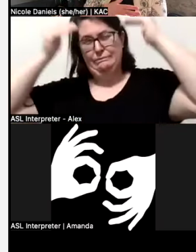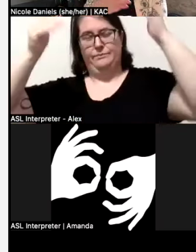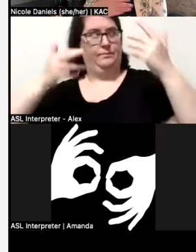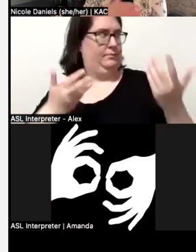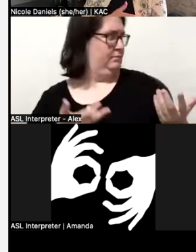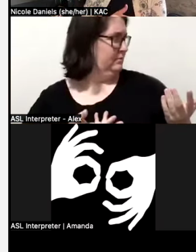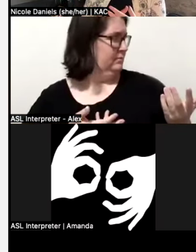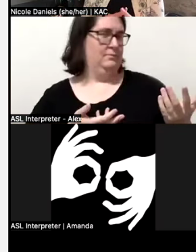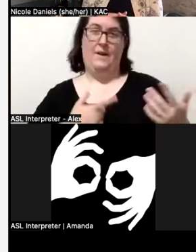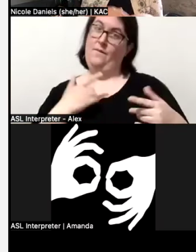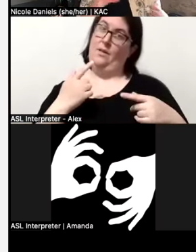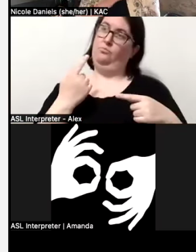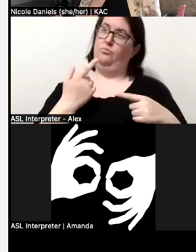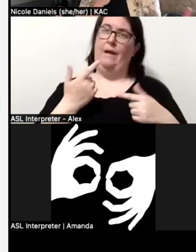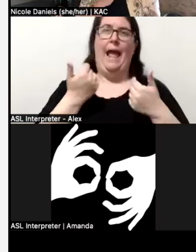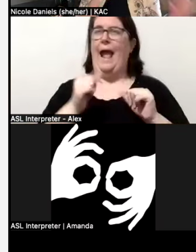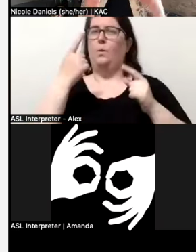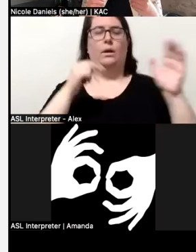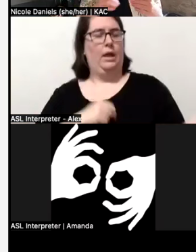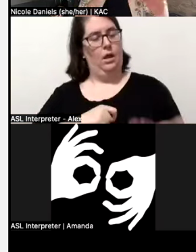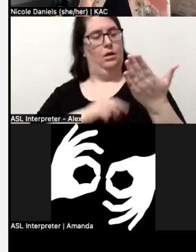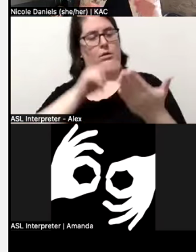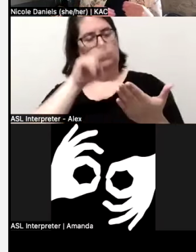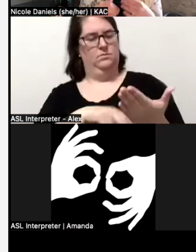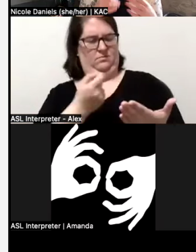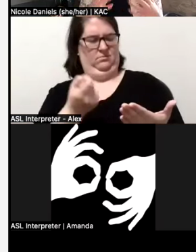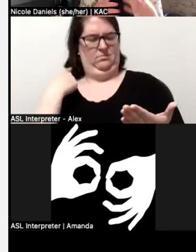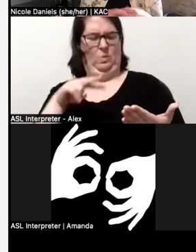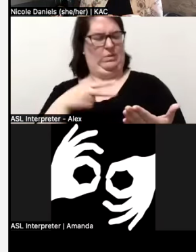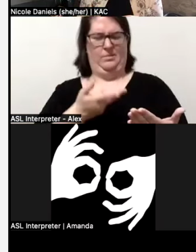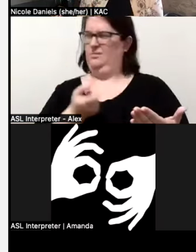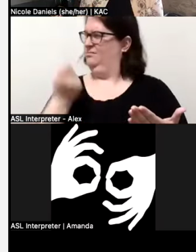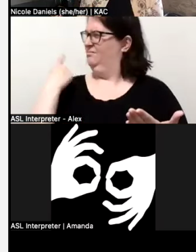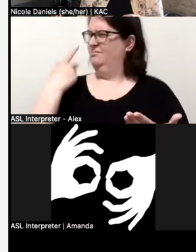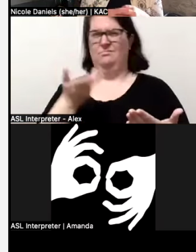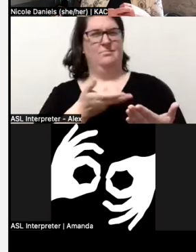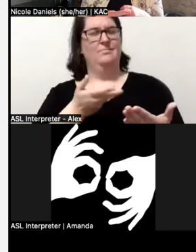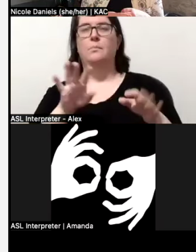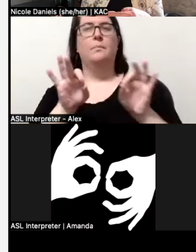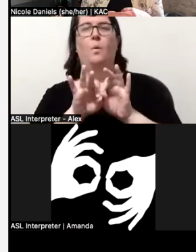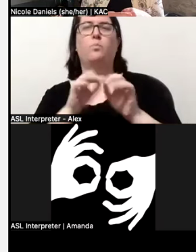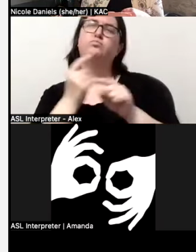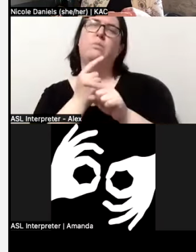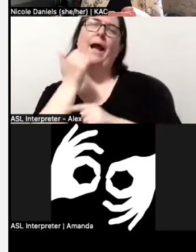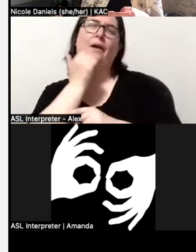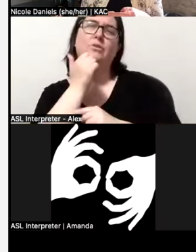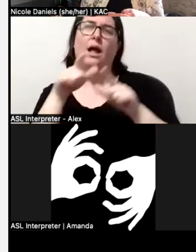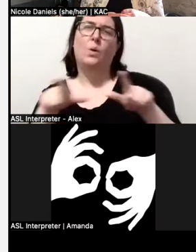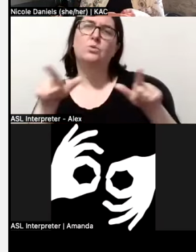your application and understand, then you may want to go back and edit and make sure it's really direct and